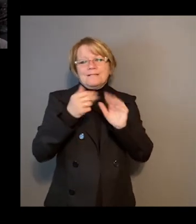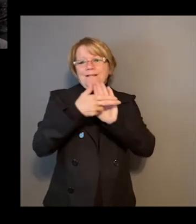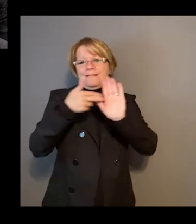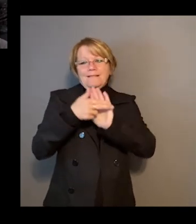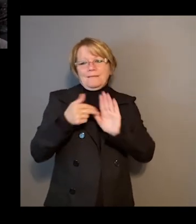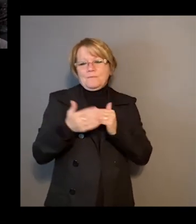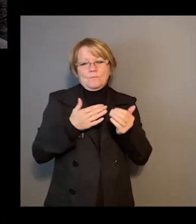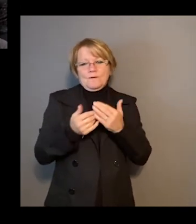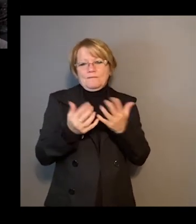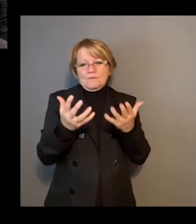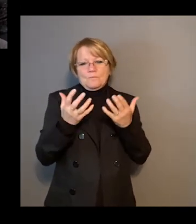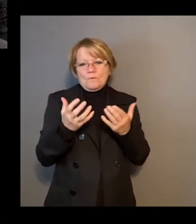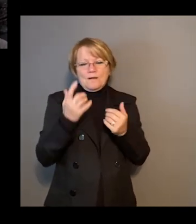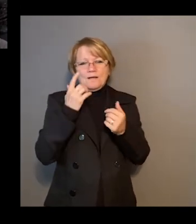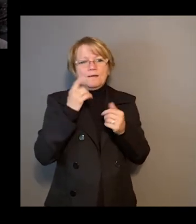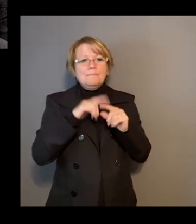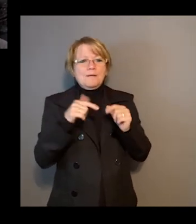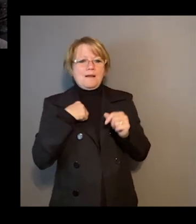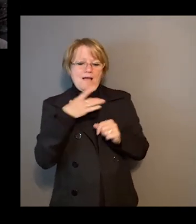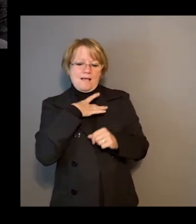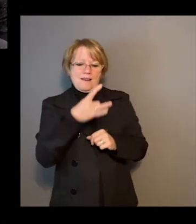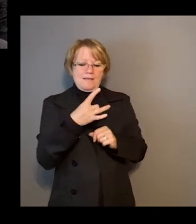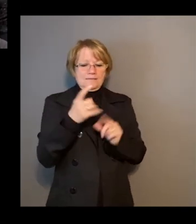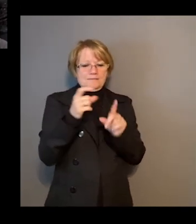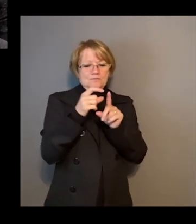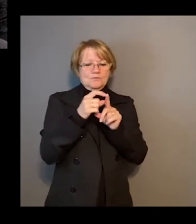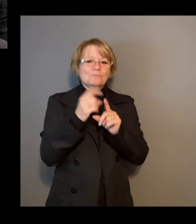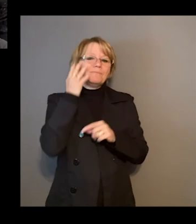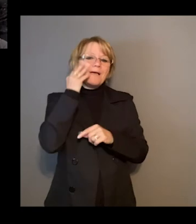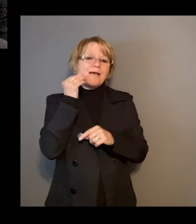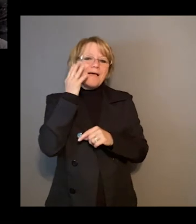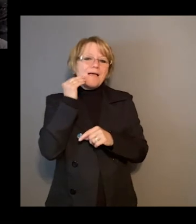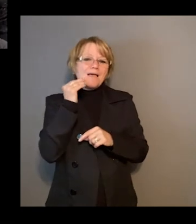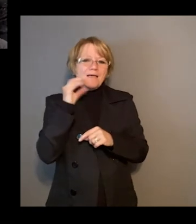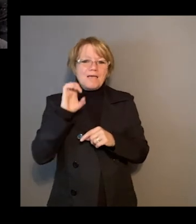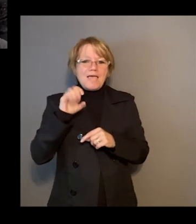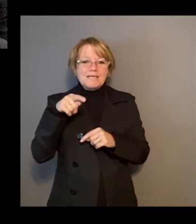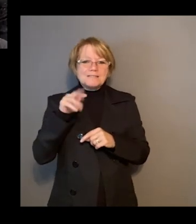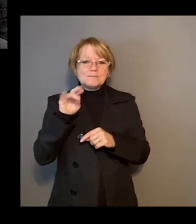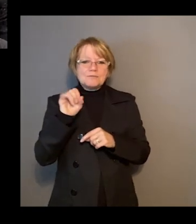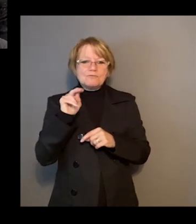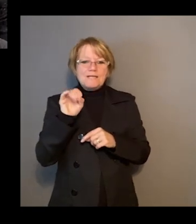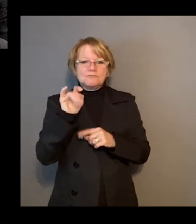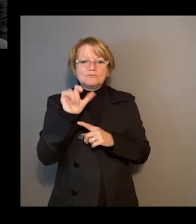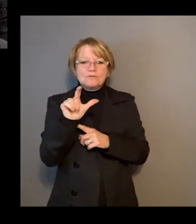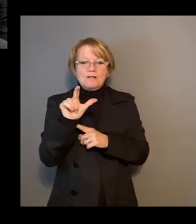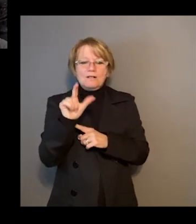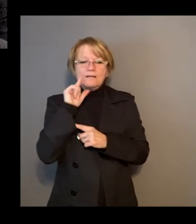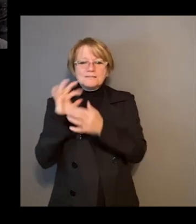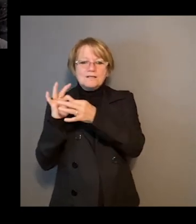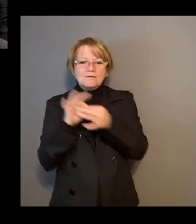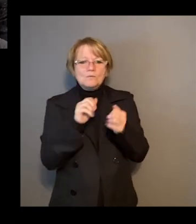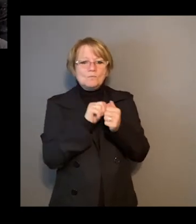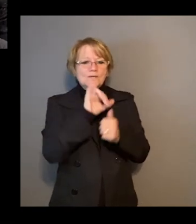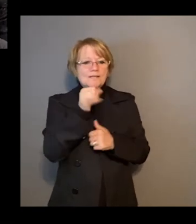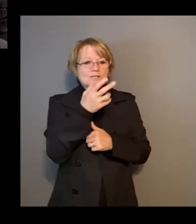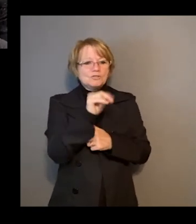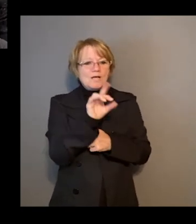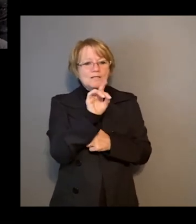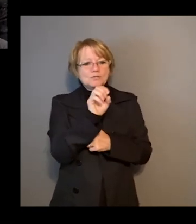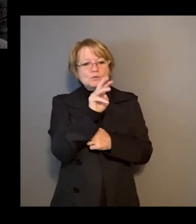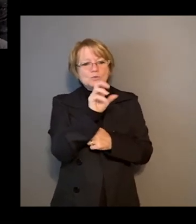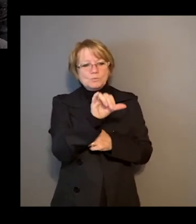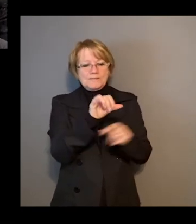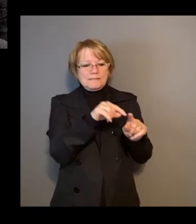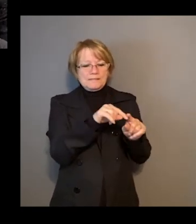like the term experiential because it speaks to the tradition of John Dewey, where the content is meaningful.